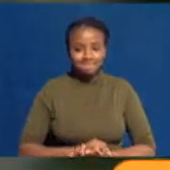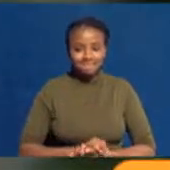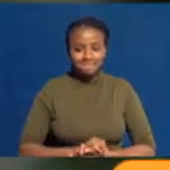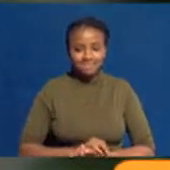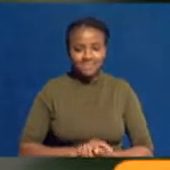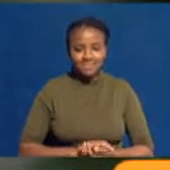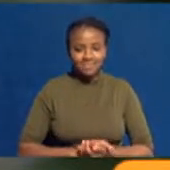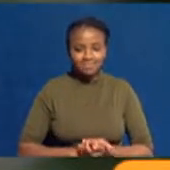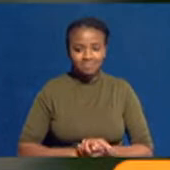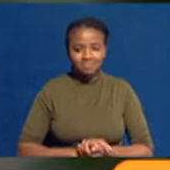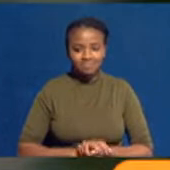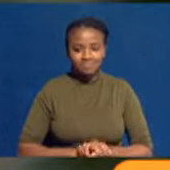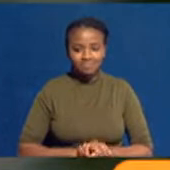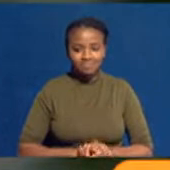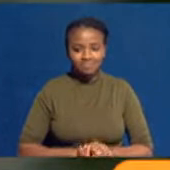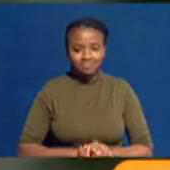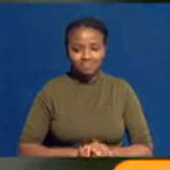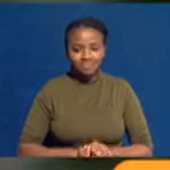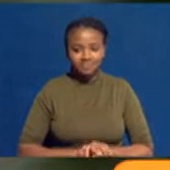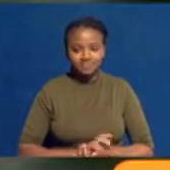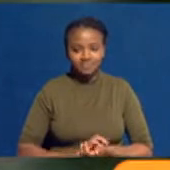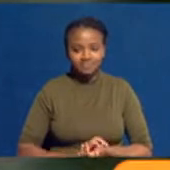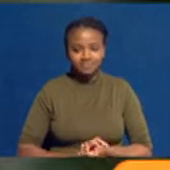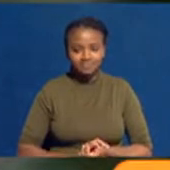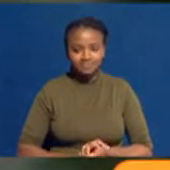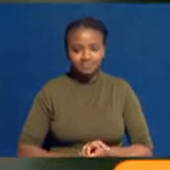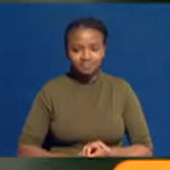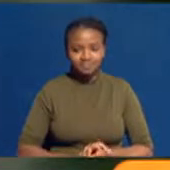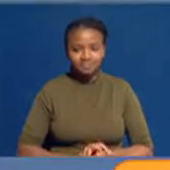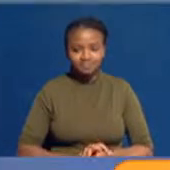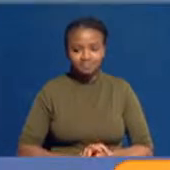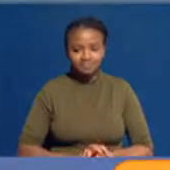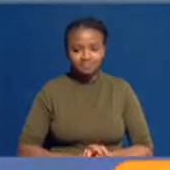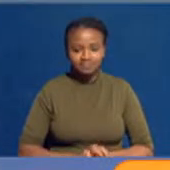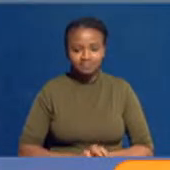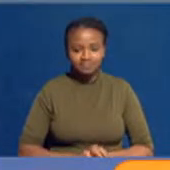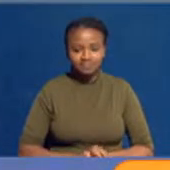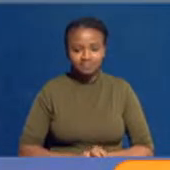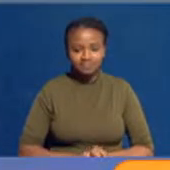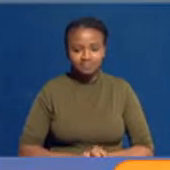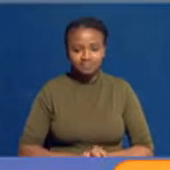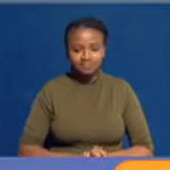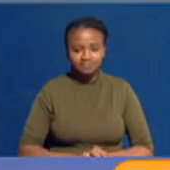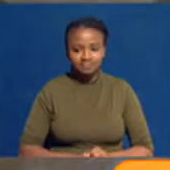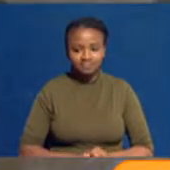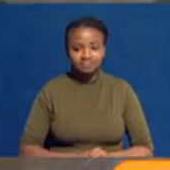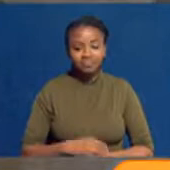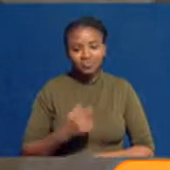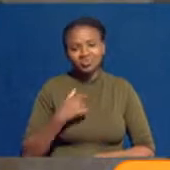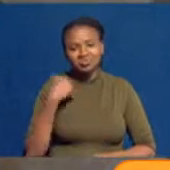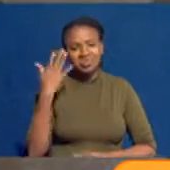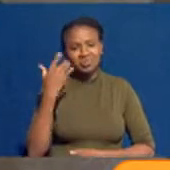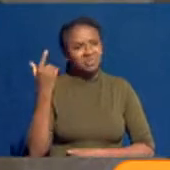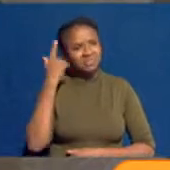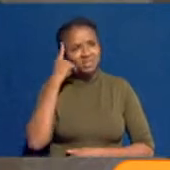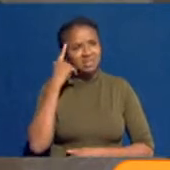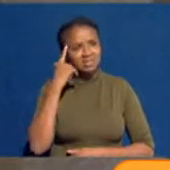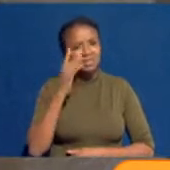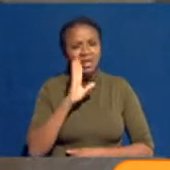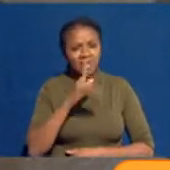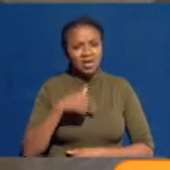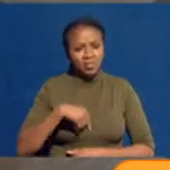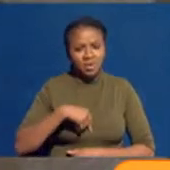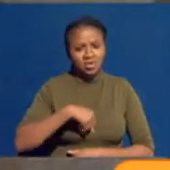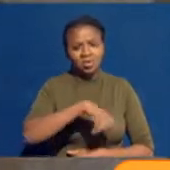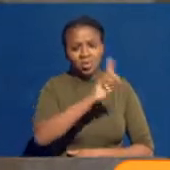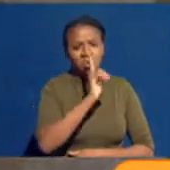Apollo 13 is go. T-minus 20. So I always assumed I'd go into space. I didn't think I was going to have to be an astronaut.